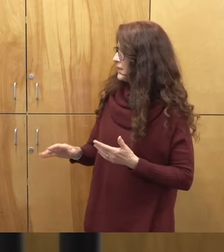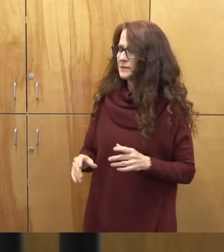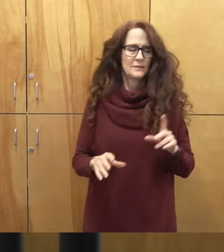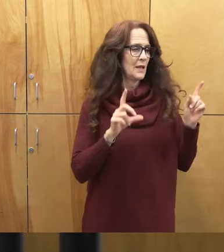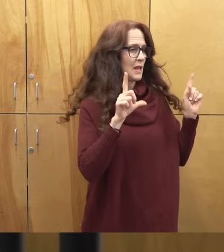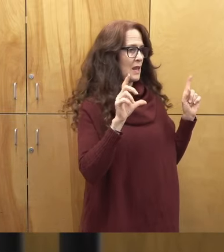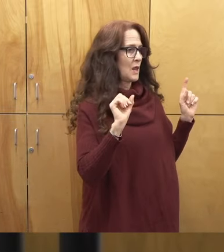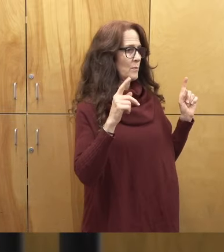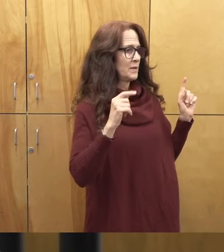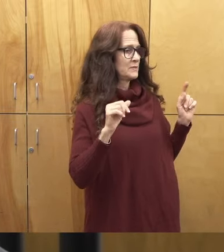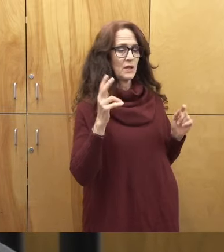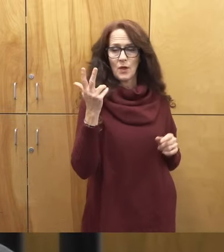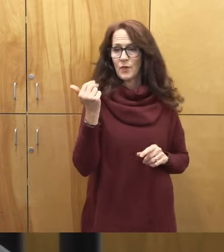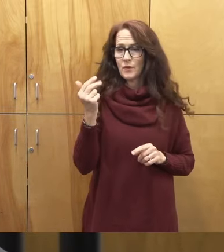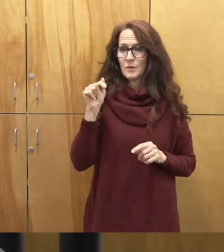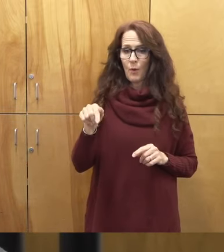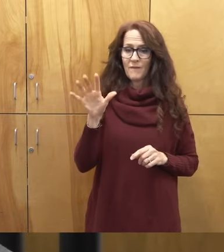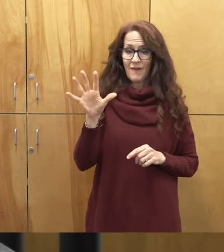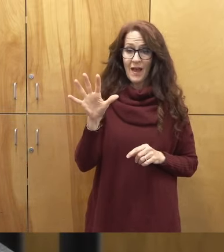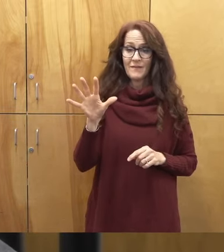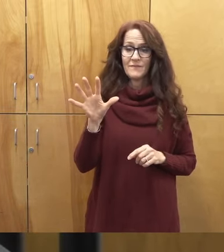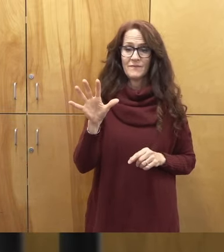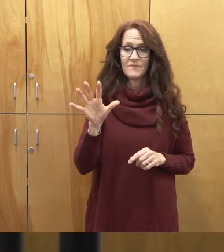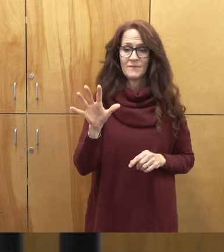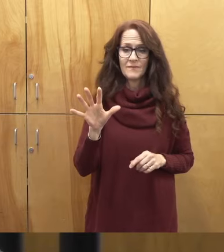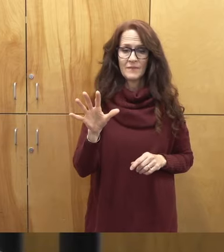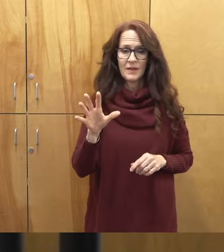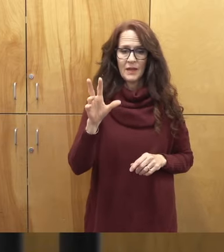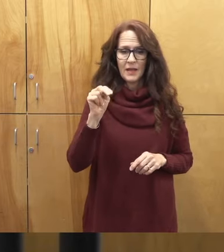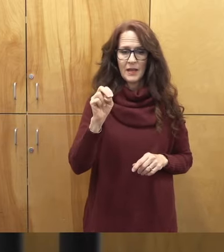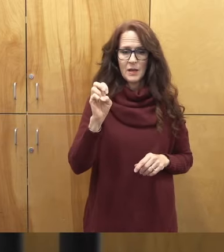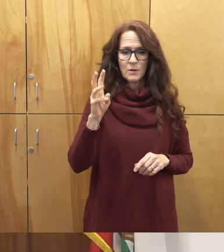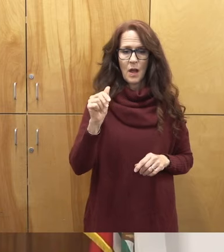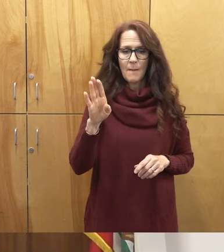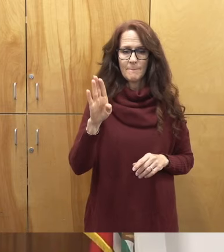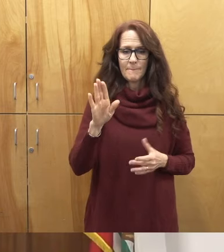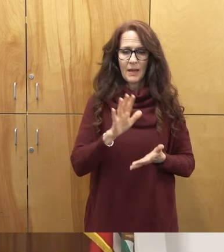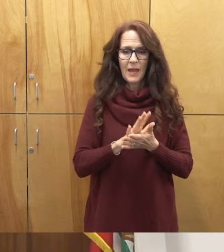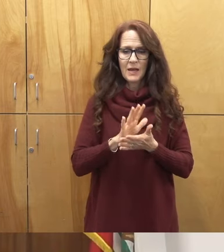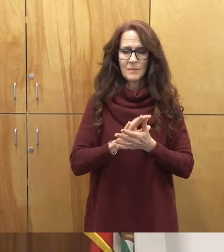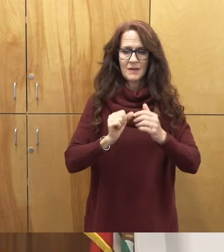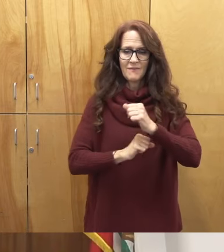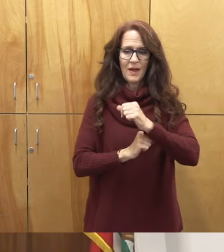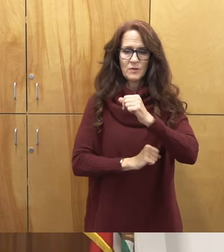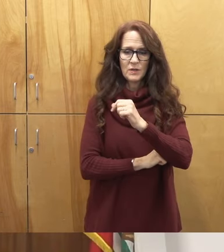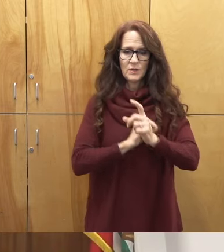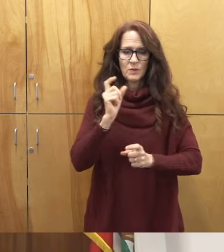on 13.5. The Newcomb Academy Foundation is